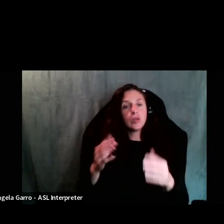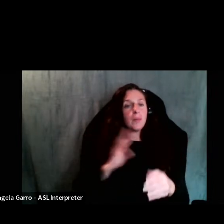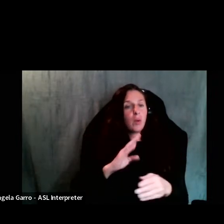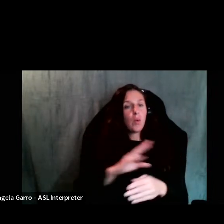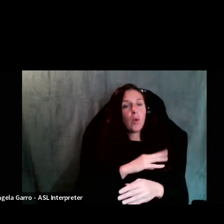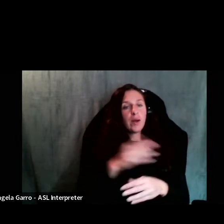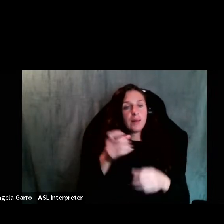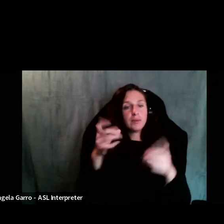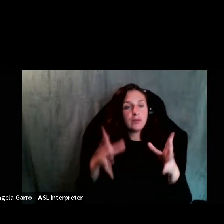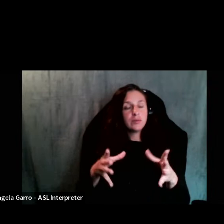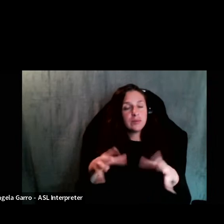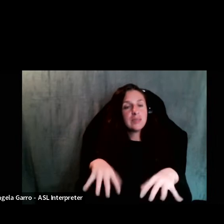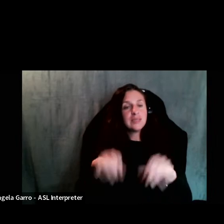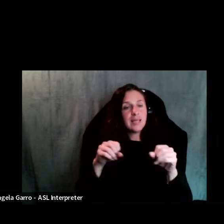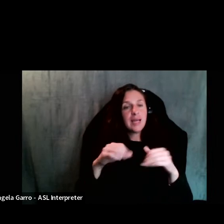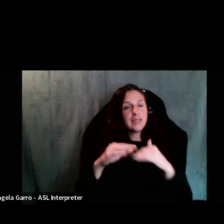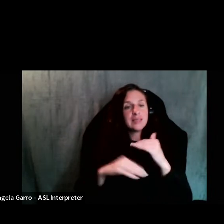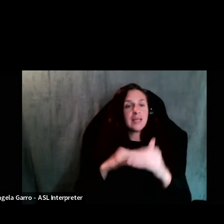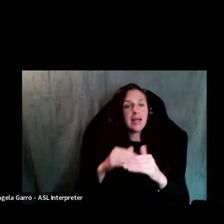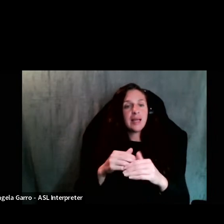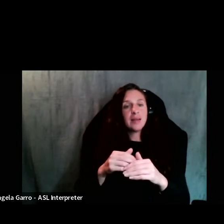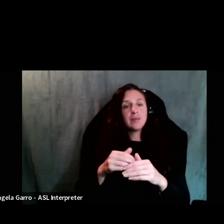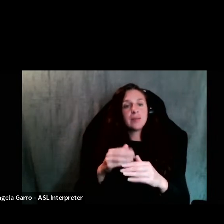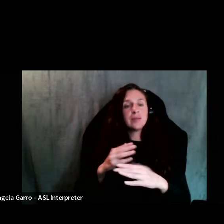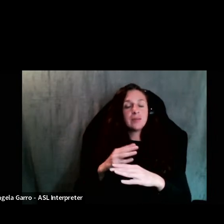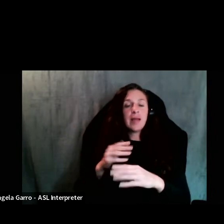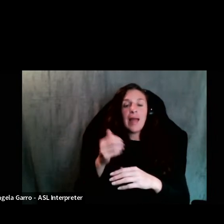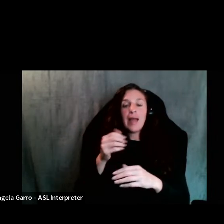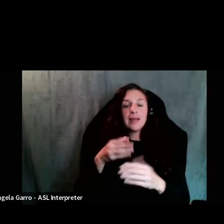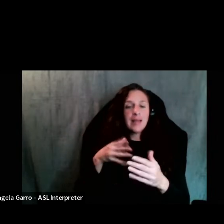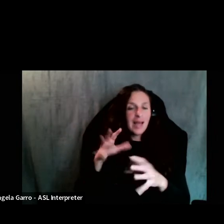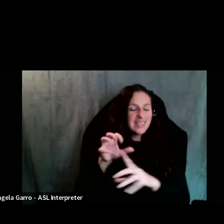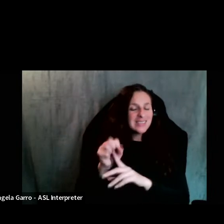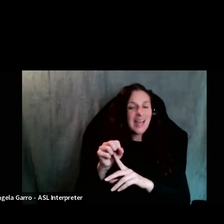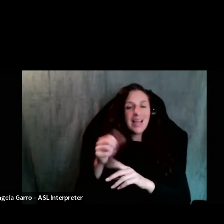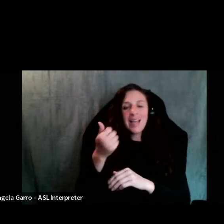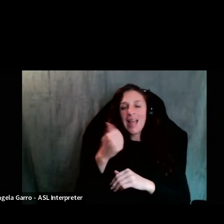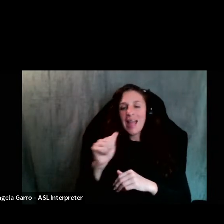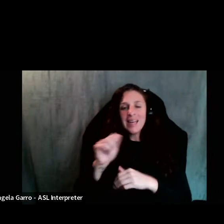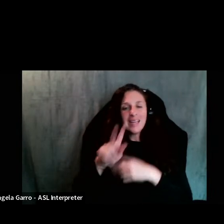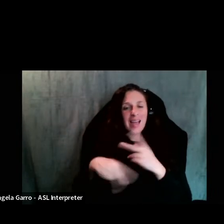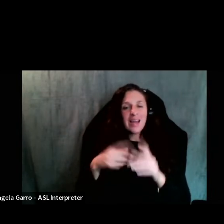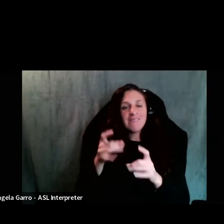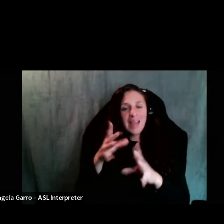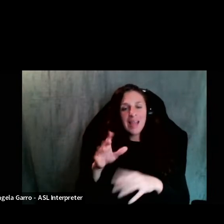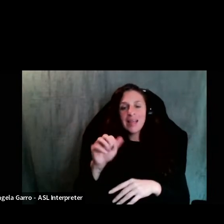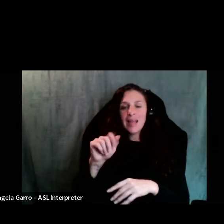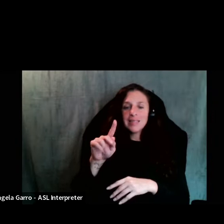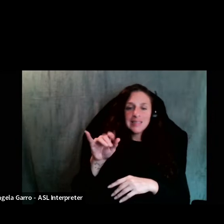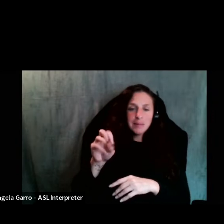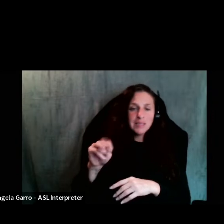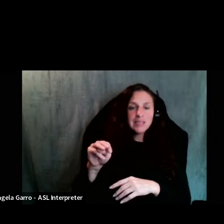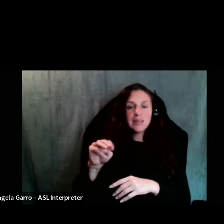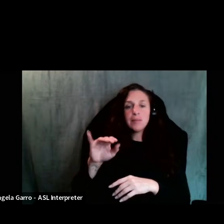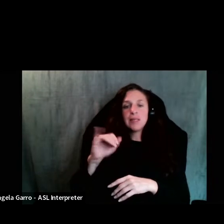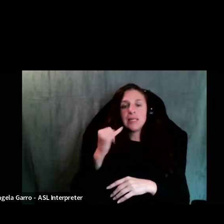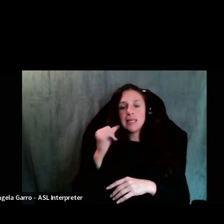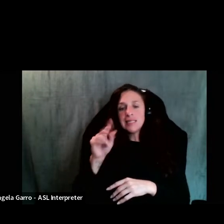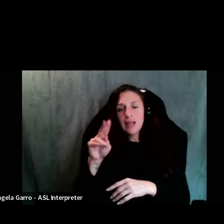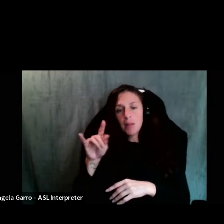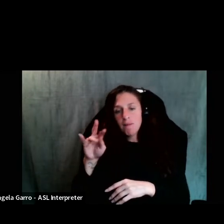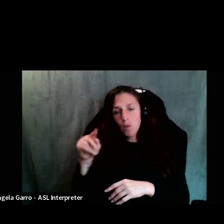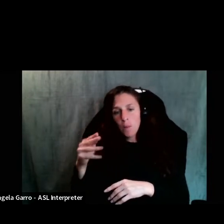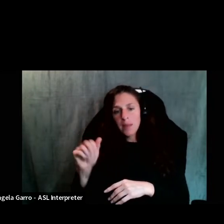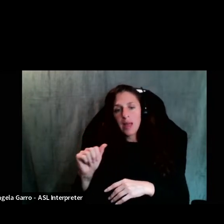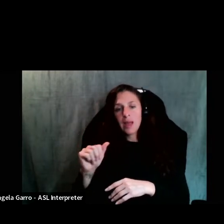every step to tackle Islamophobia, anti-Semitism, and all forms of hate, putting the safety, educational, and wellness needs